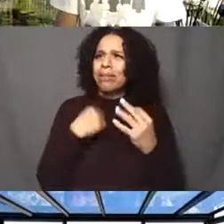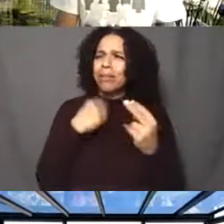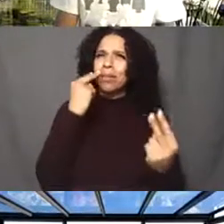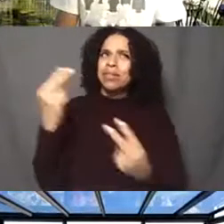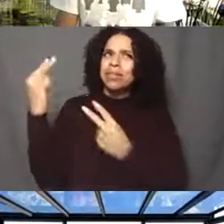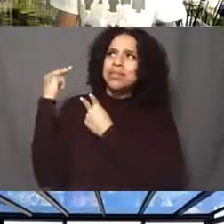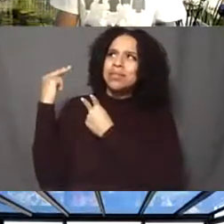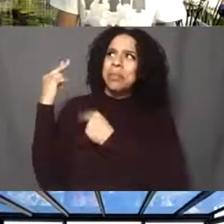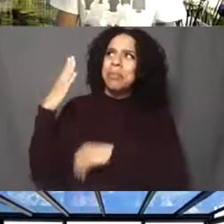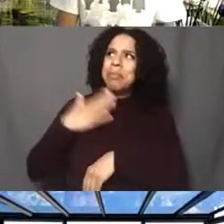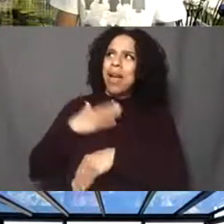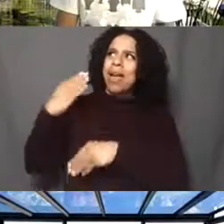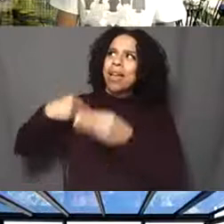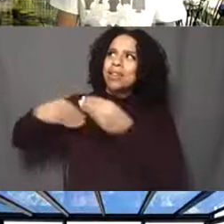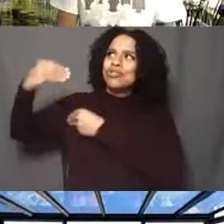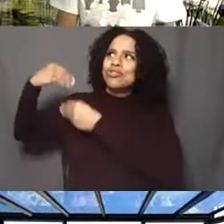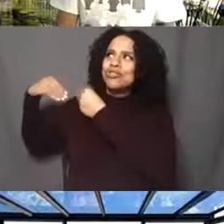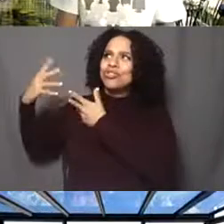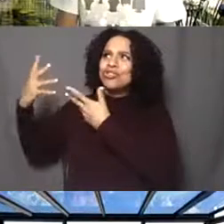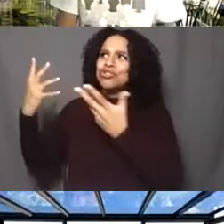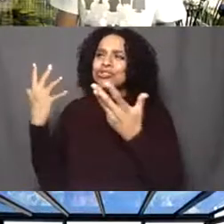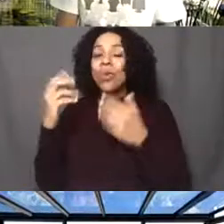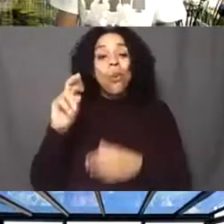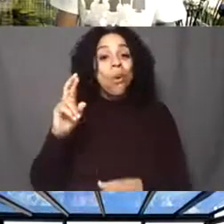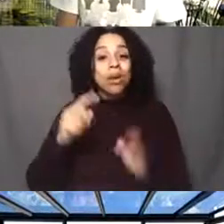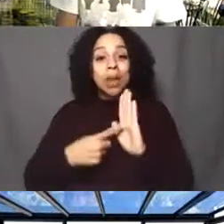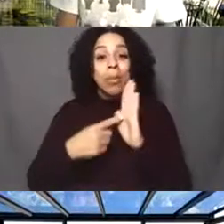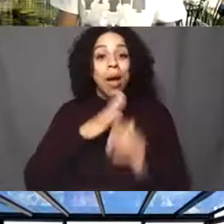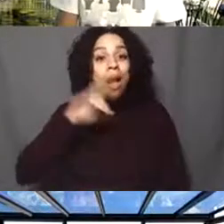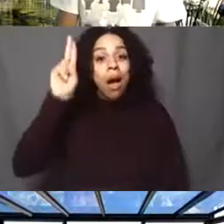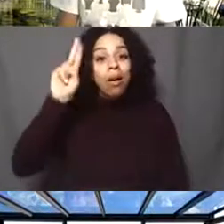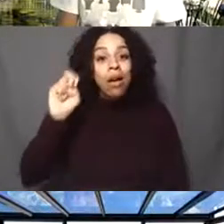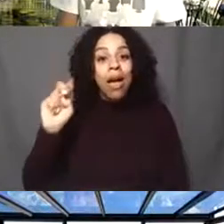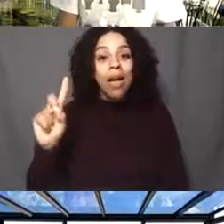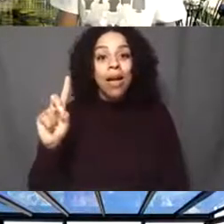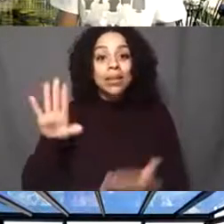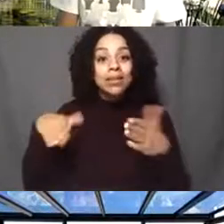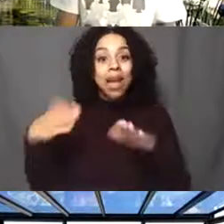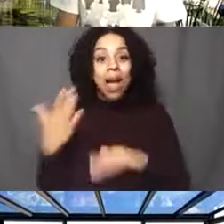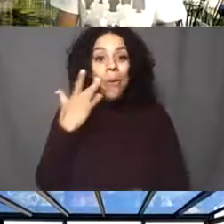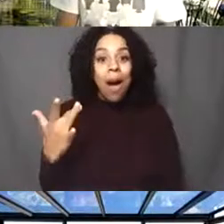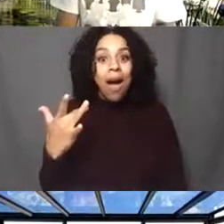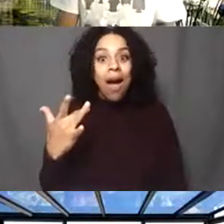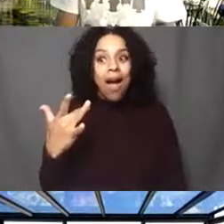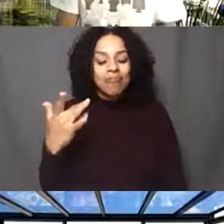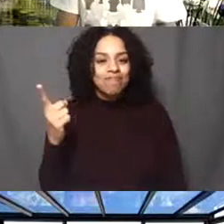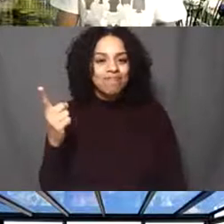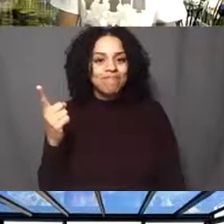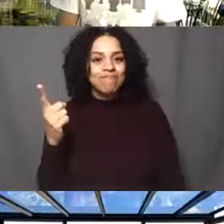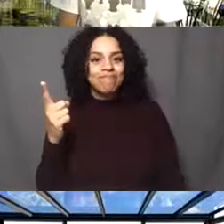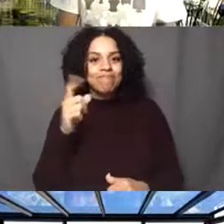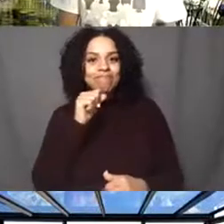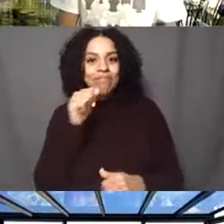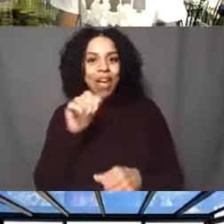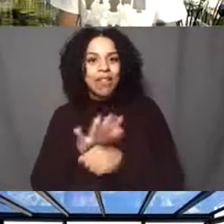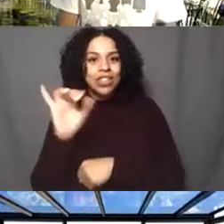thinking about, you know, my Uncle Ed who died because Black people are the most uninsured group of people in this country. Like it's never